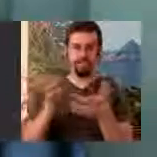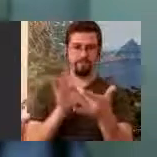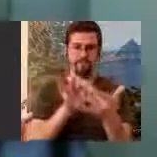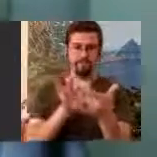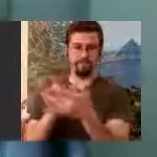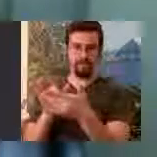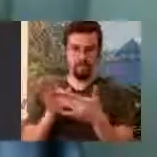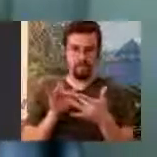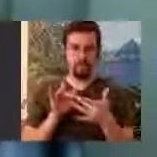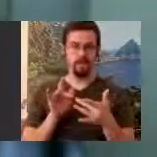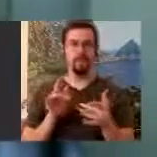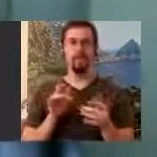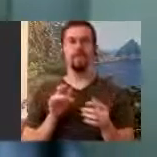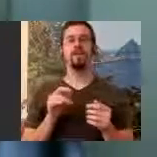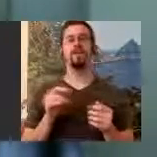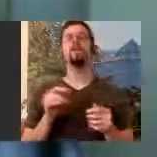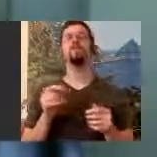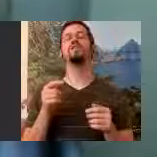most